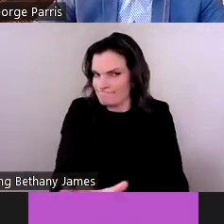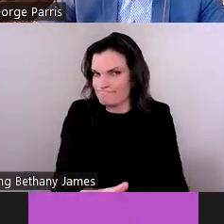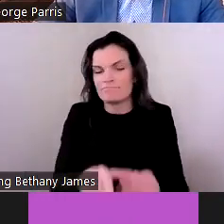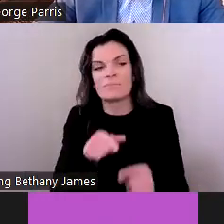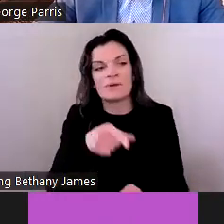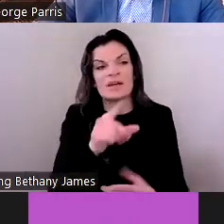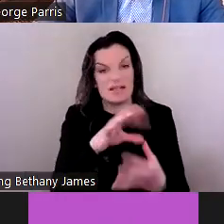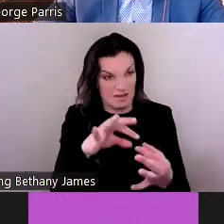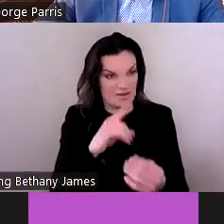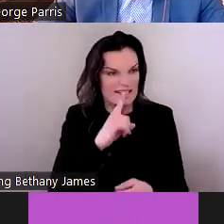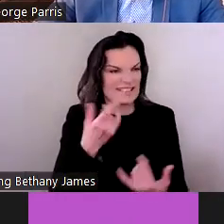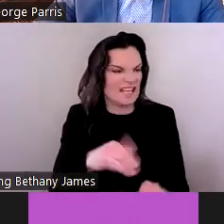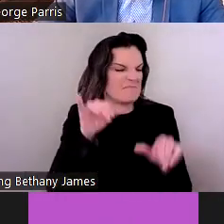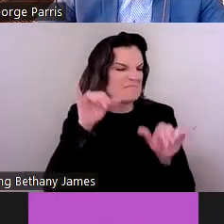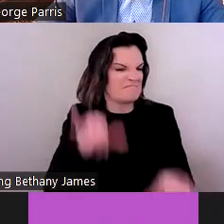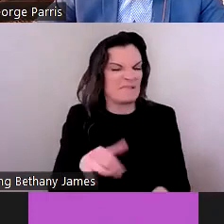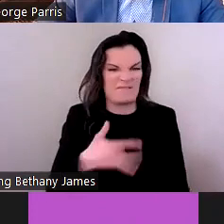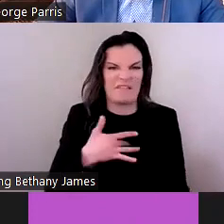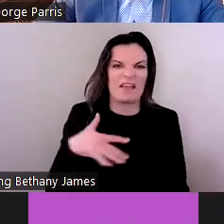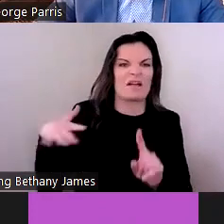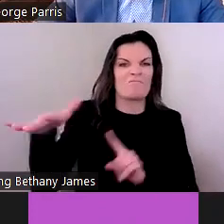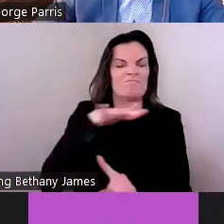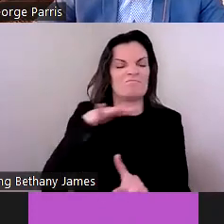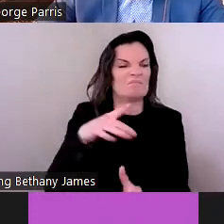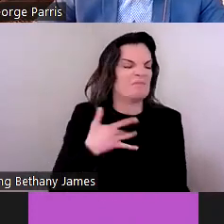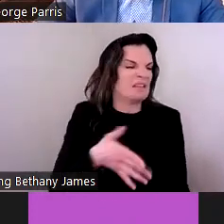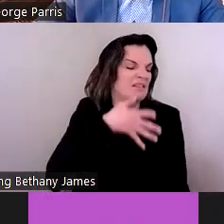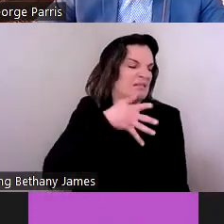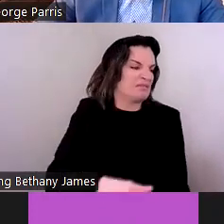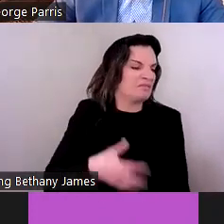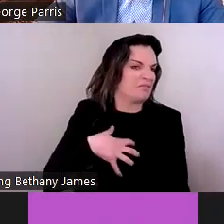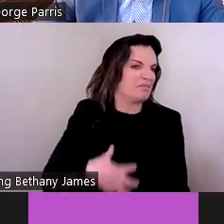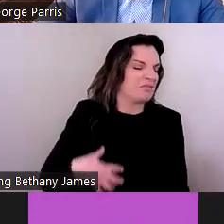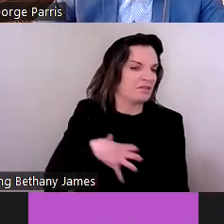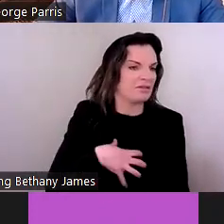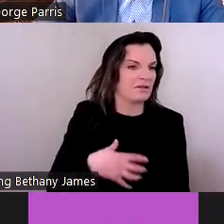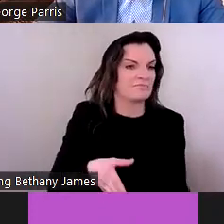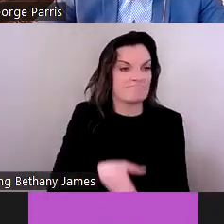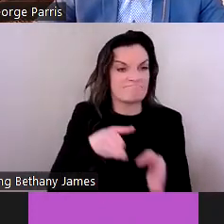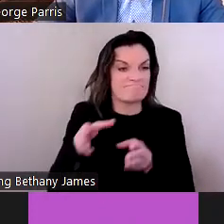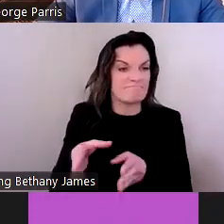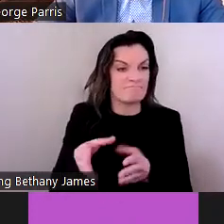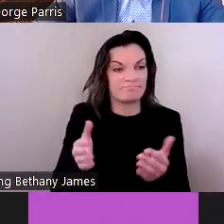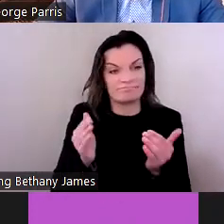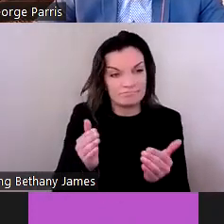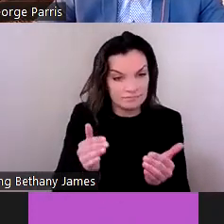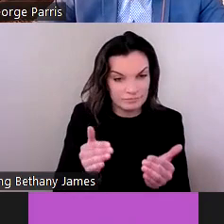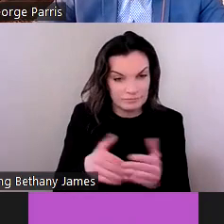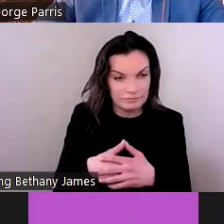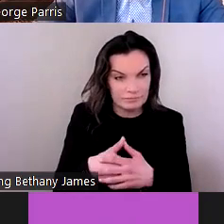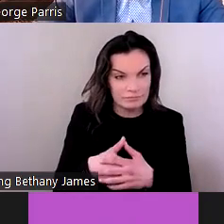their work environment is toxic. 18% who work hybrid, 22% who work in